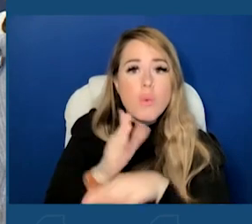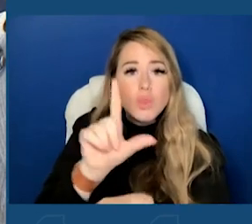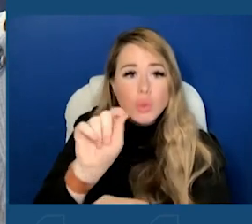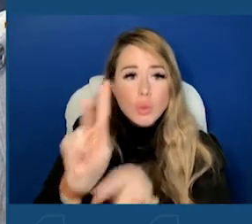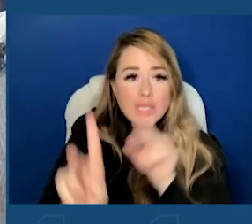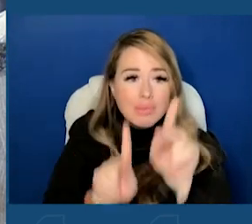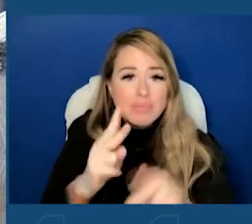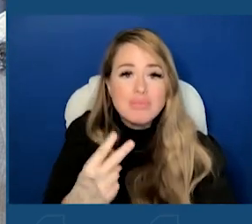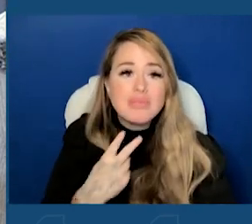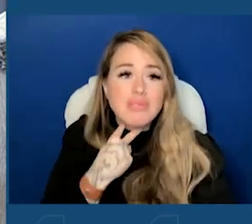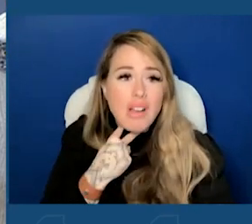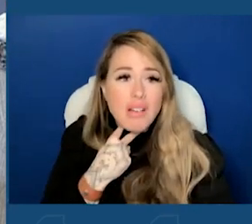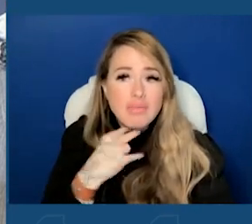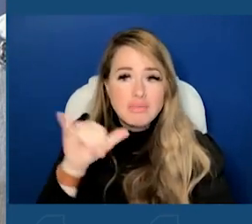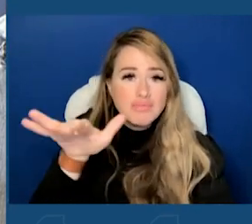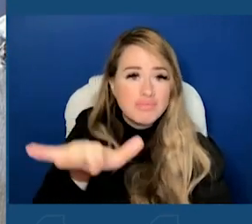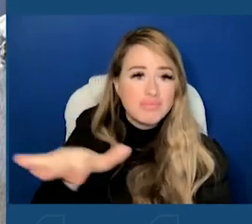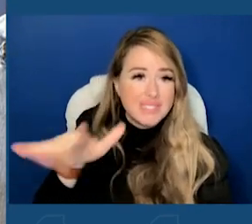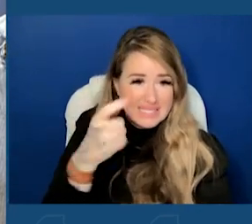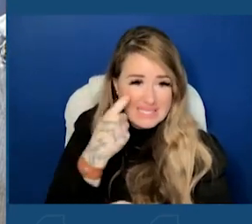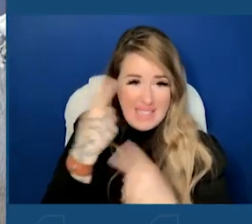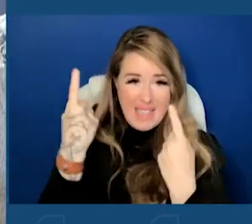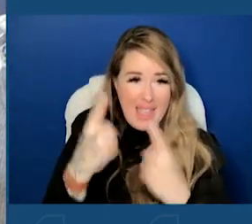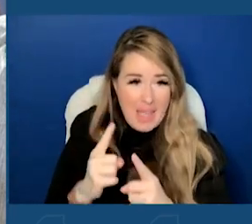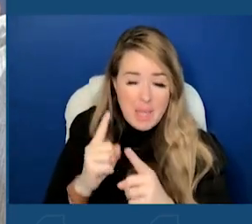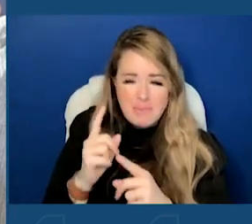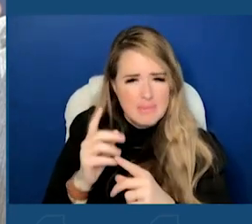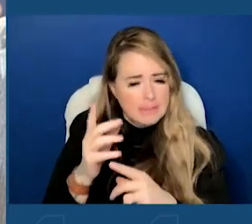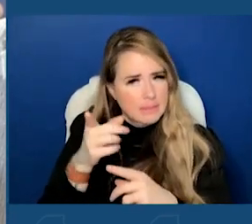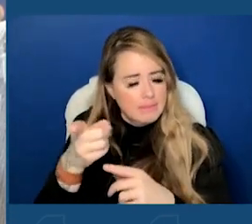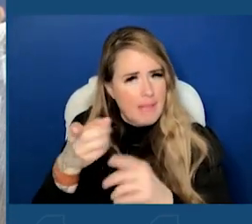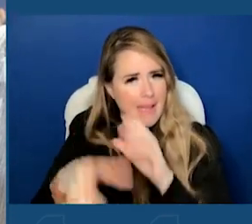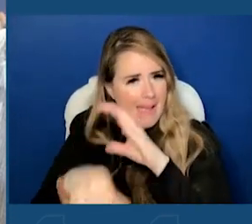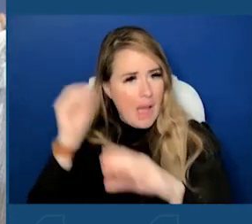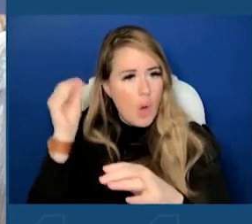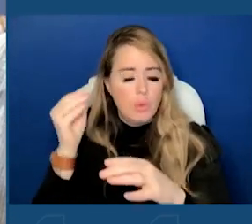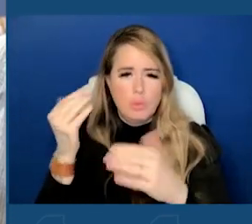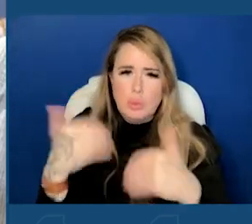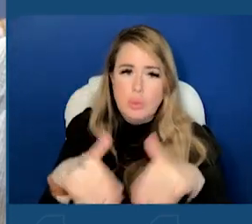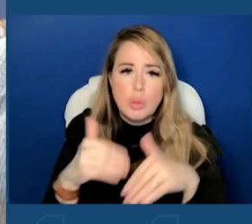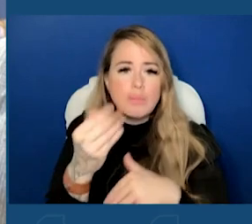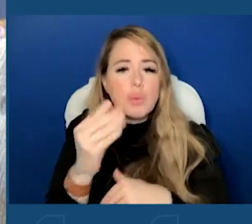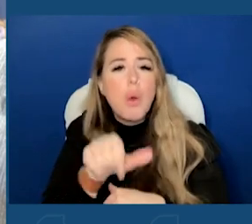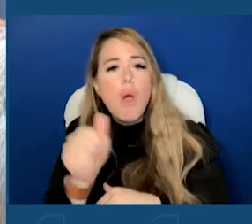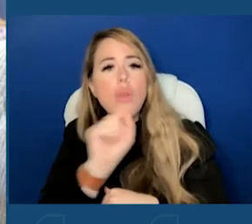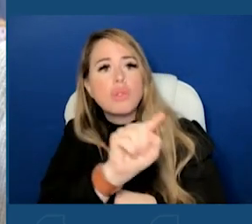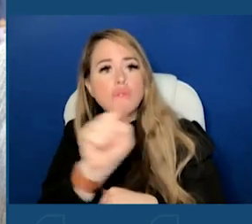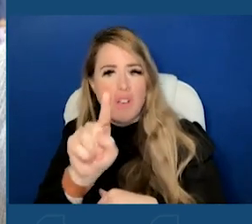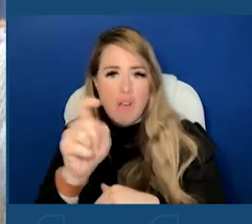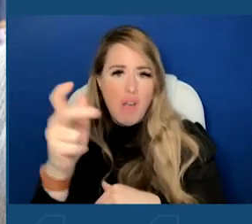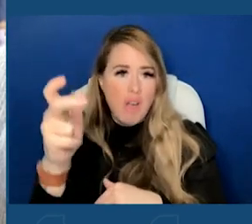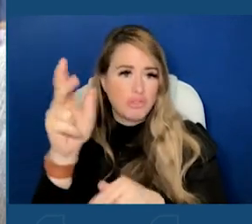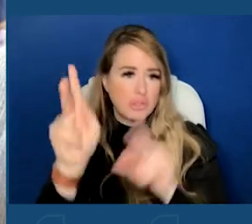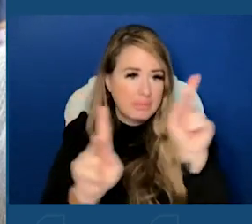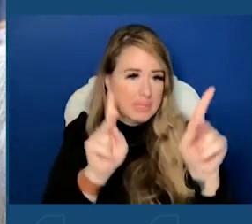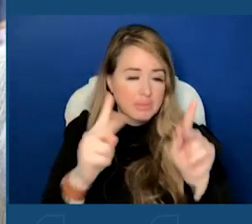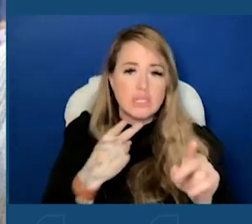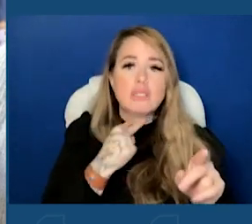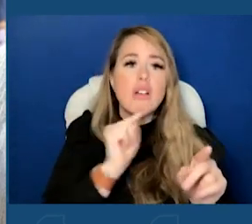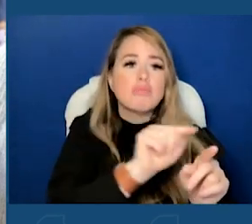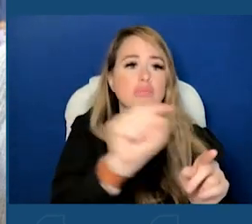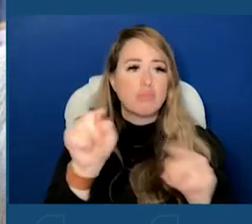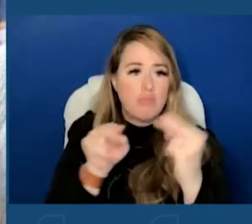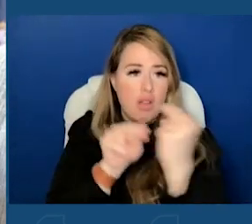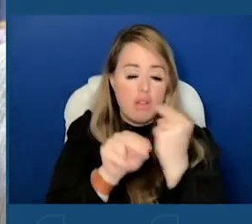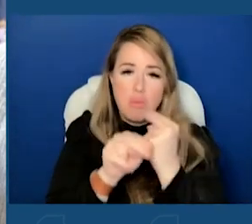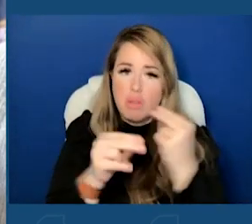small stretch up until a short time ago, as well as several hundred who've been stranded on various roads throughout the region. What happens in those circumstances?